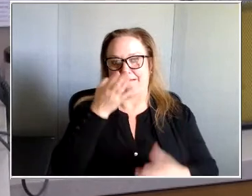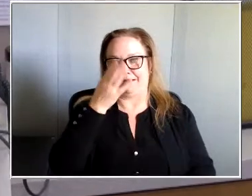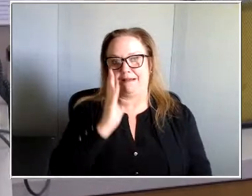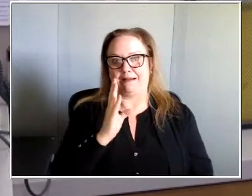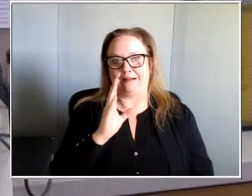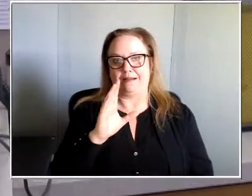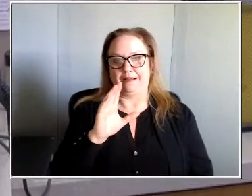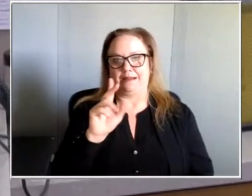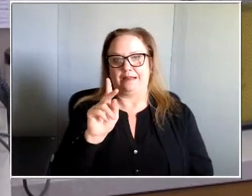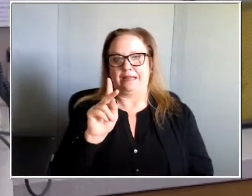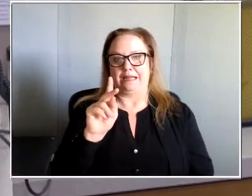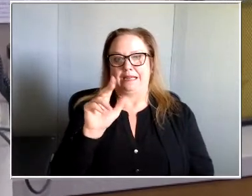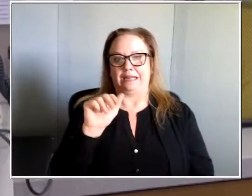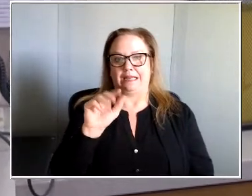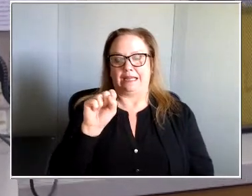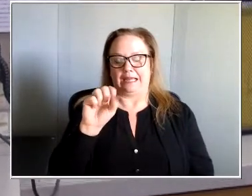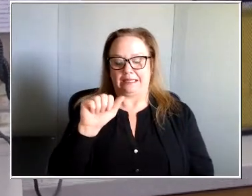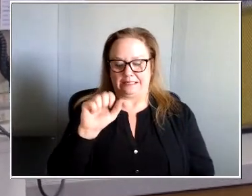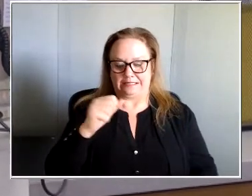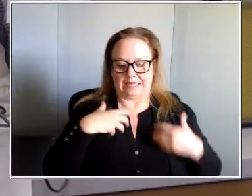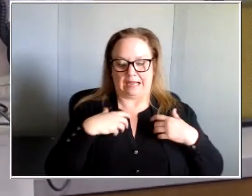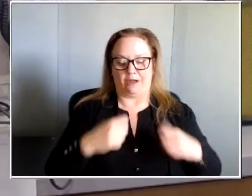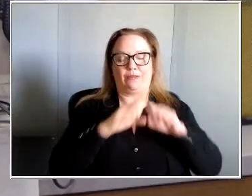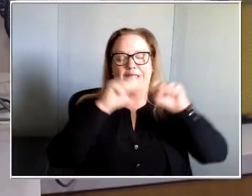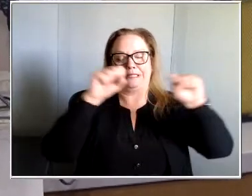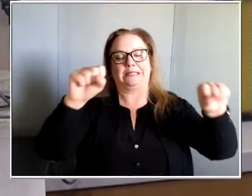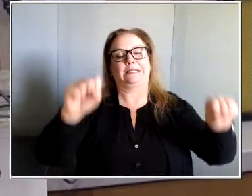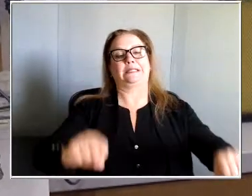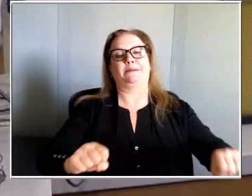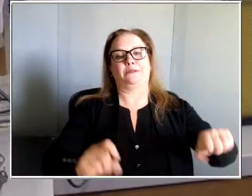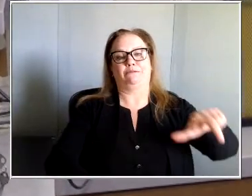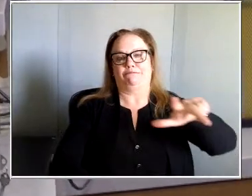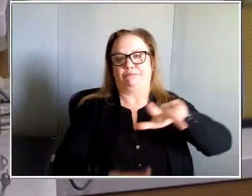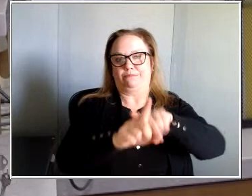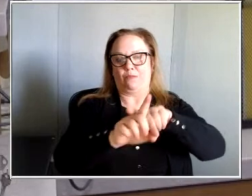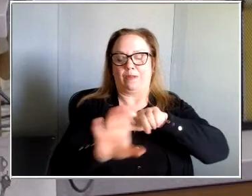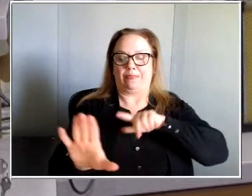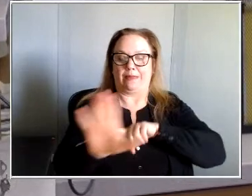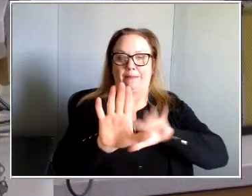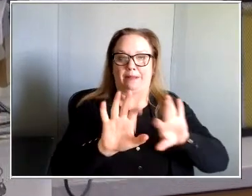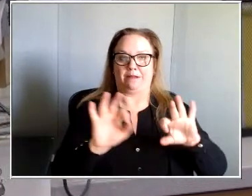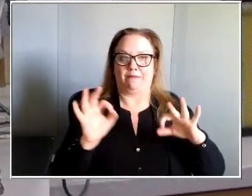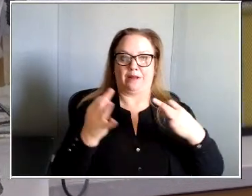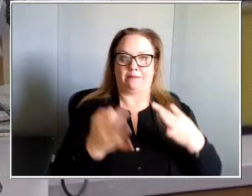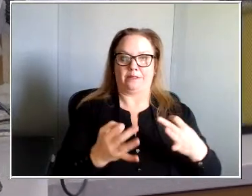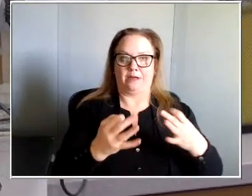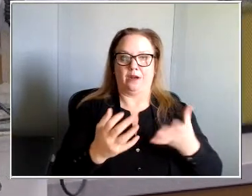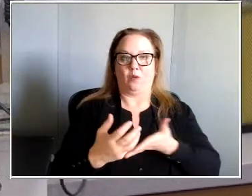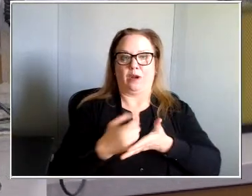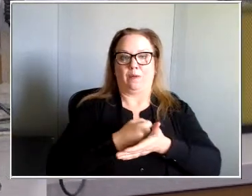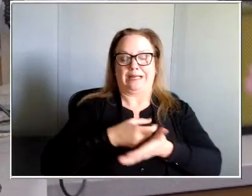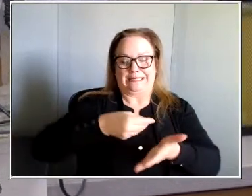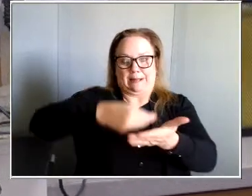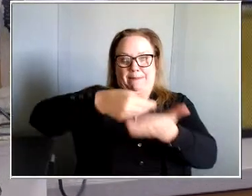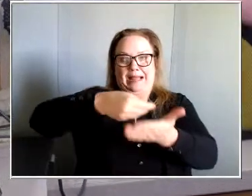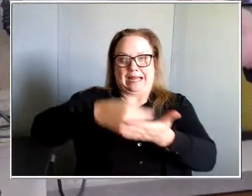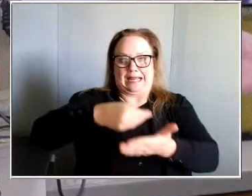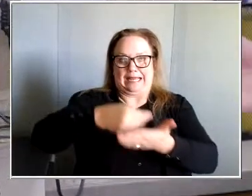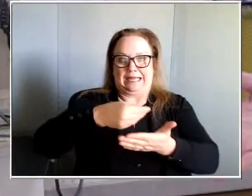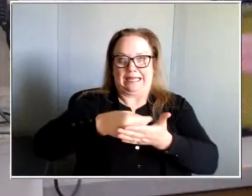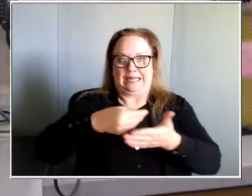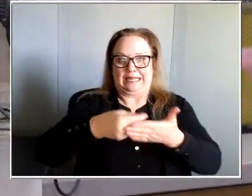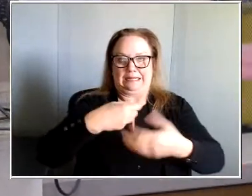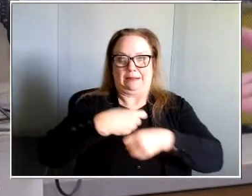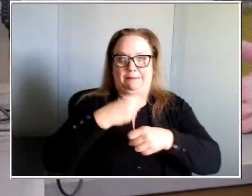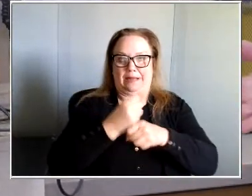Kansas Health Systems came along, and with them and with the families, we was able to raise the amount of money needed to create